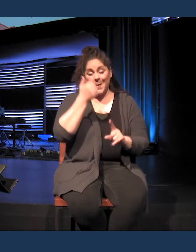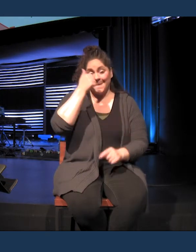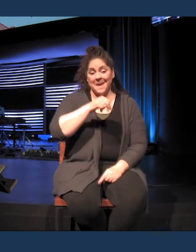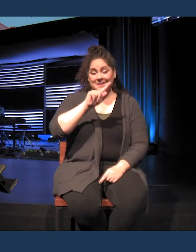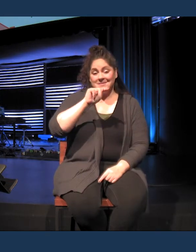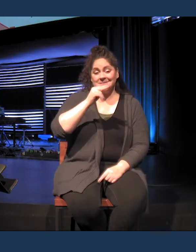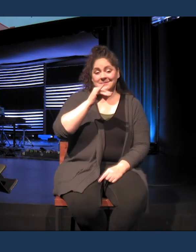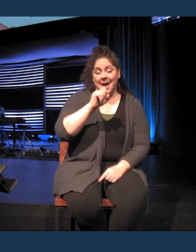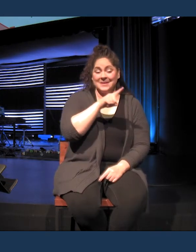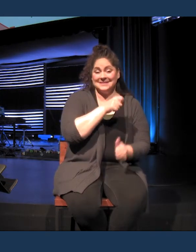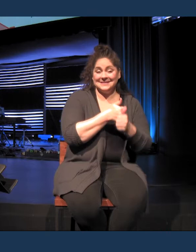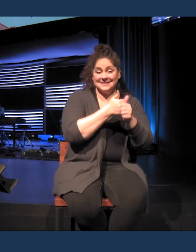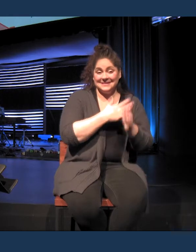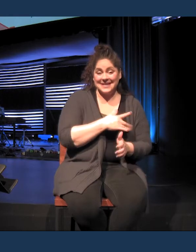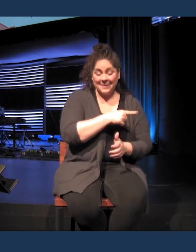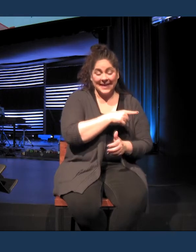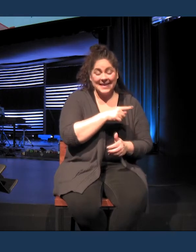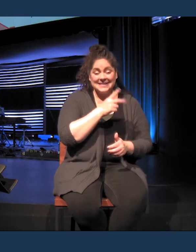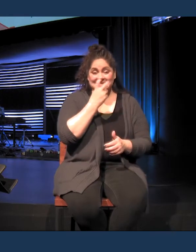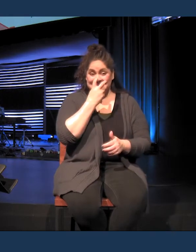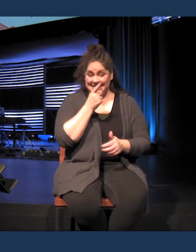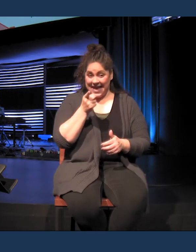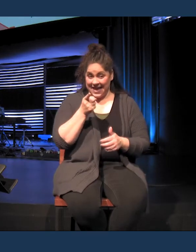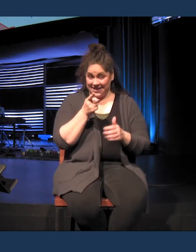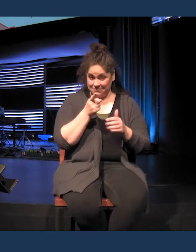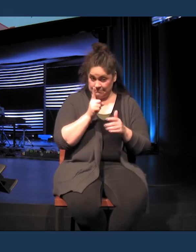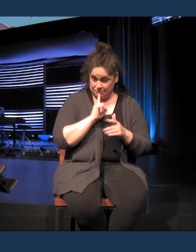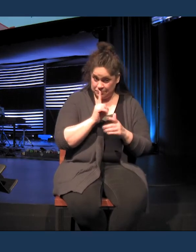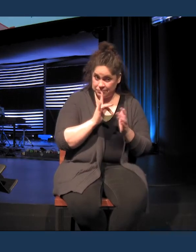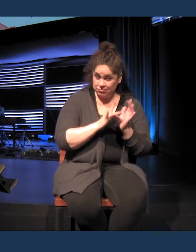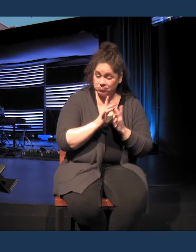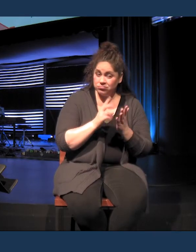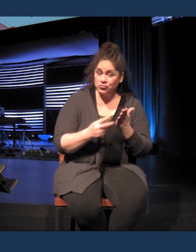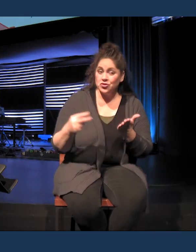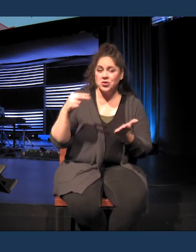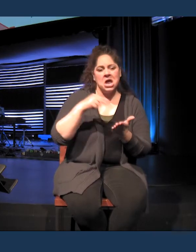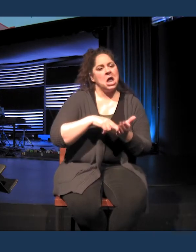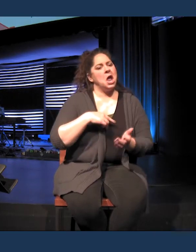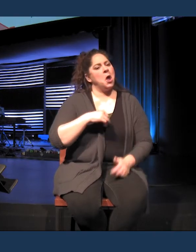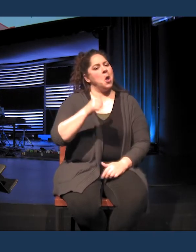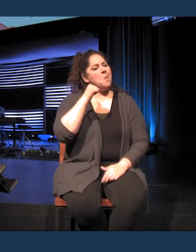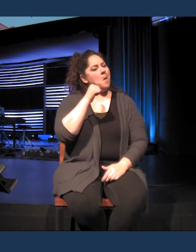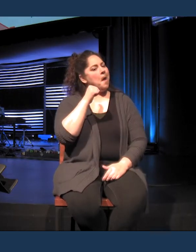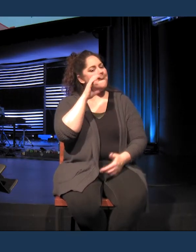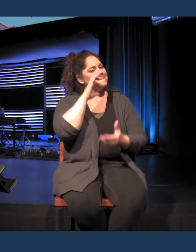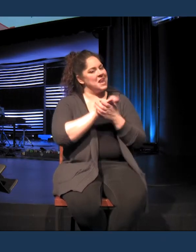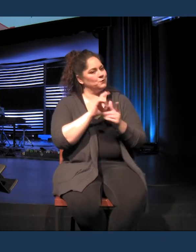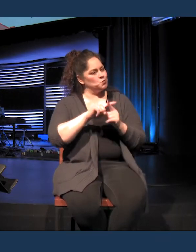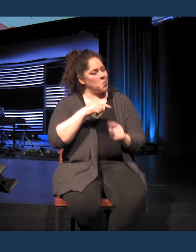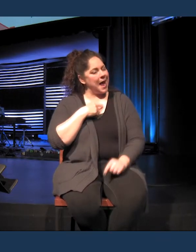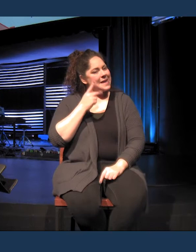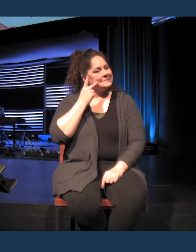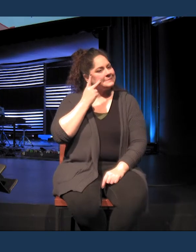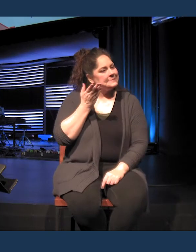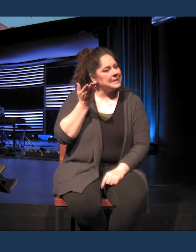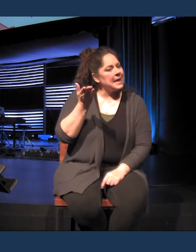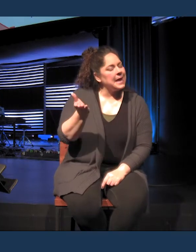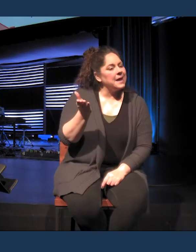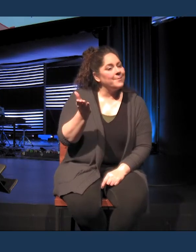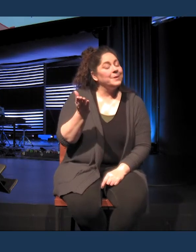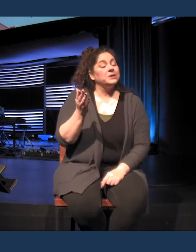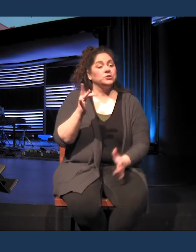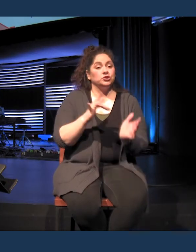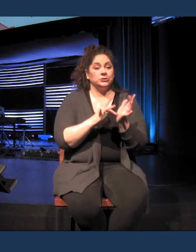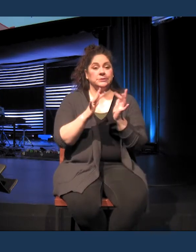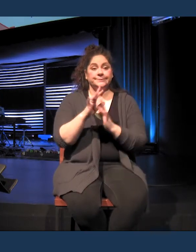disciples who doubted that Jesus really rose from the dead, he said, I'm not going to believe it until I see him. Jesus shows